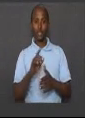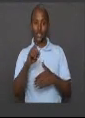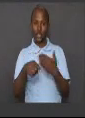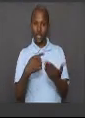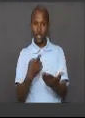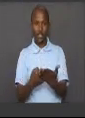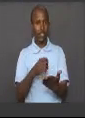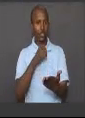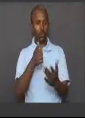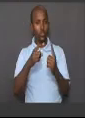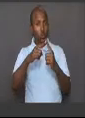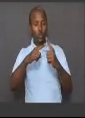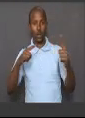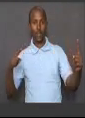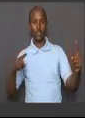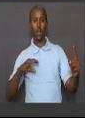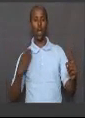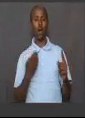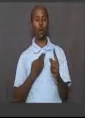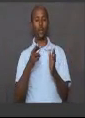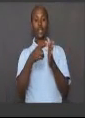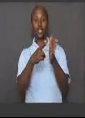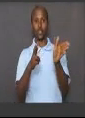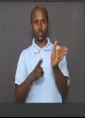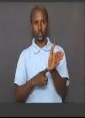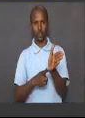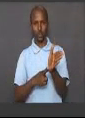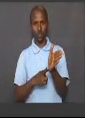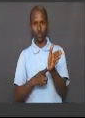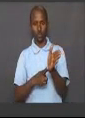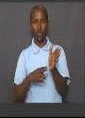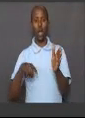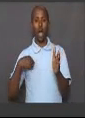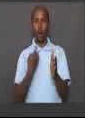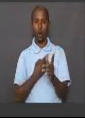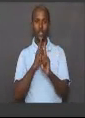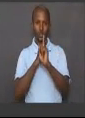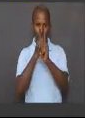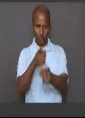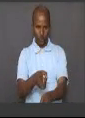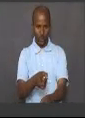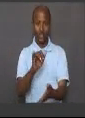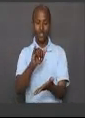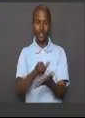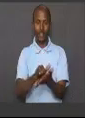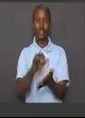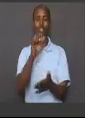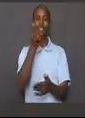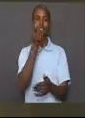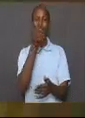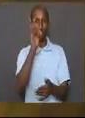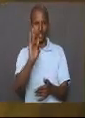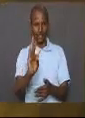This does not contradict our restrictions, so our solution set is